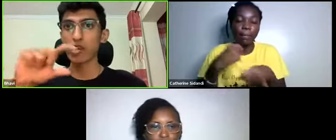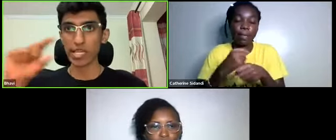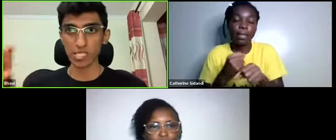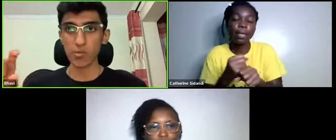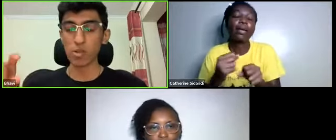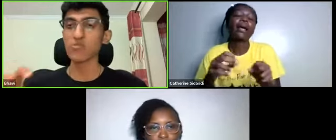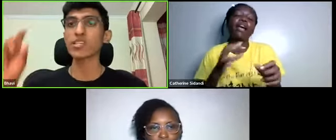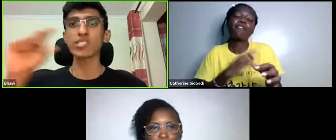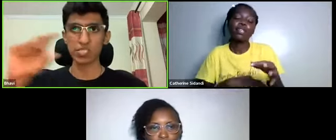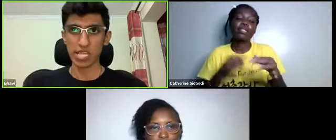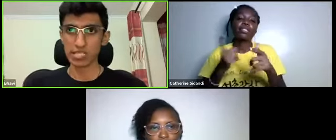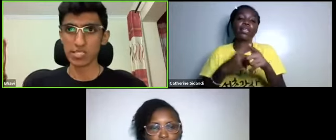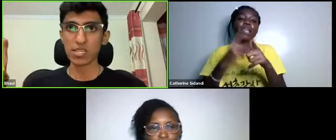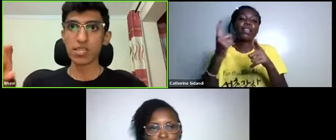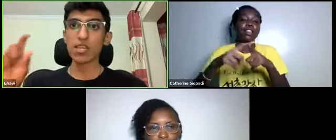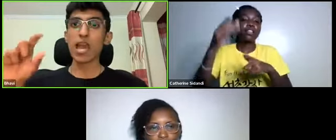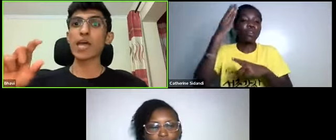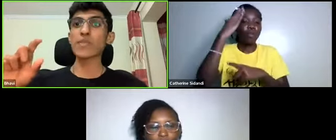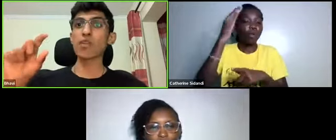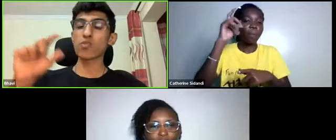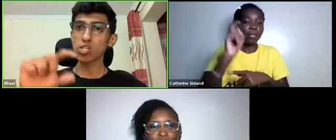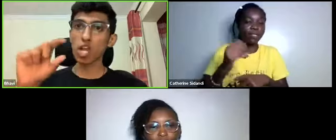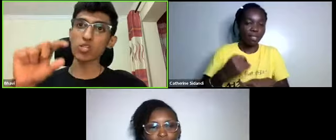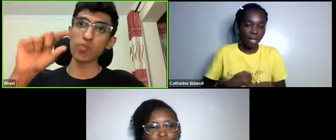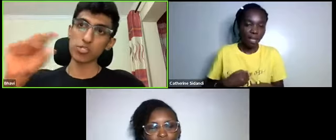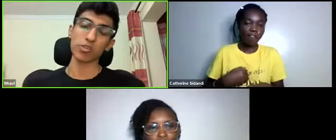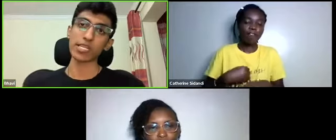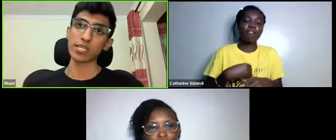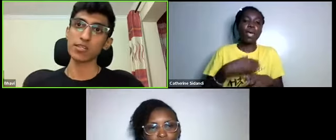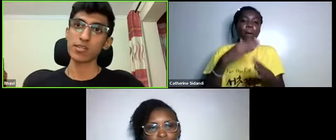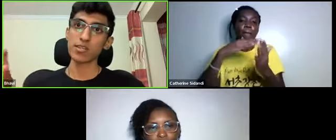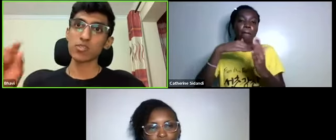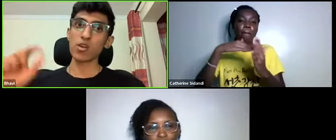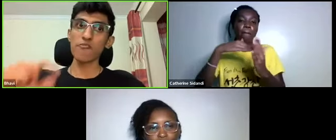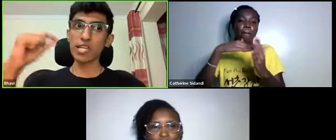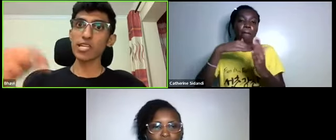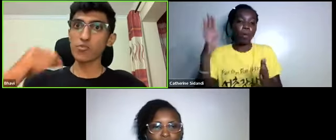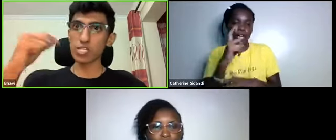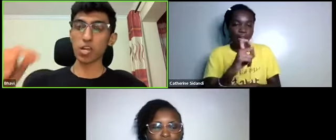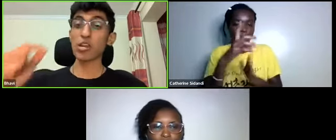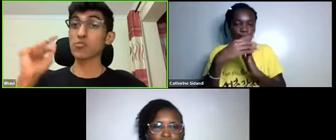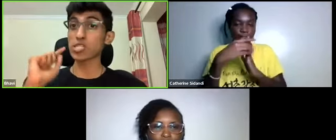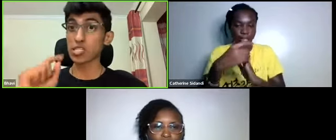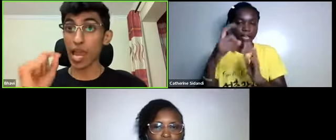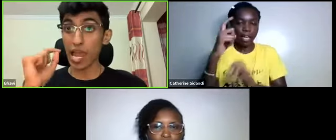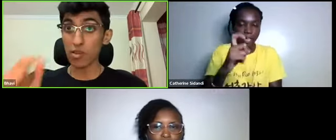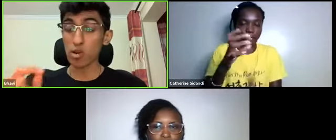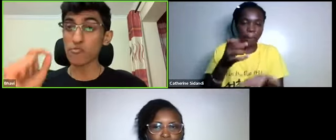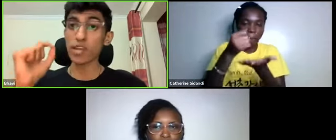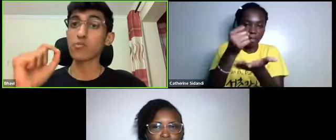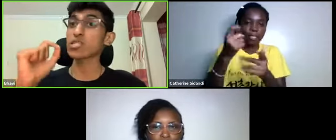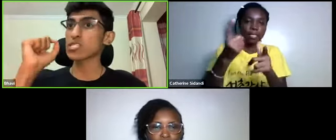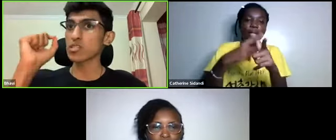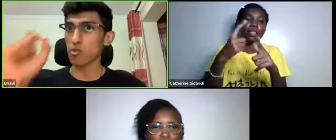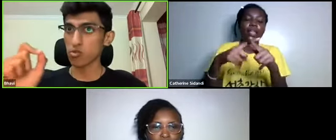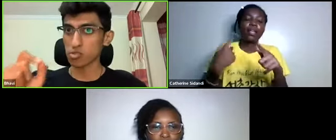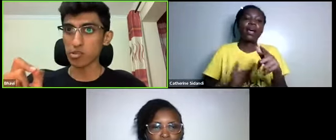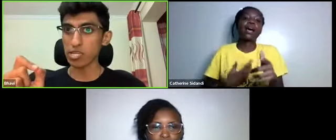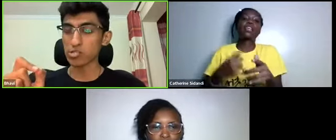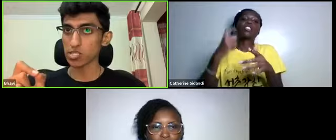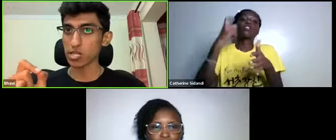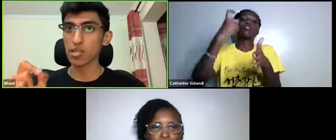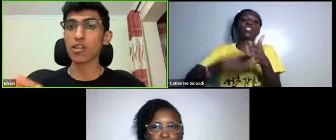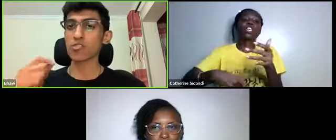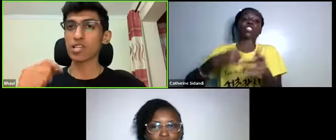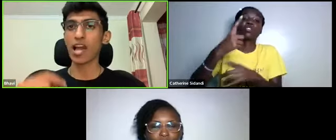or generate X amount of leads or sales. And then we charge based on a lead. So every lead we generate, which is highly qualified, which is someone who is